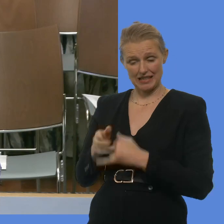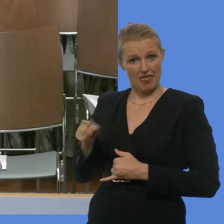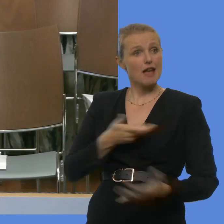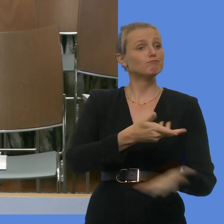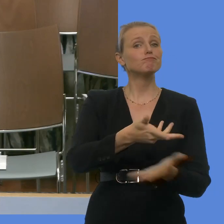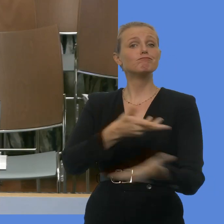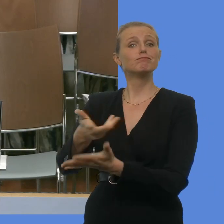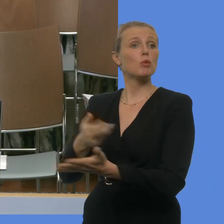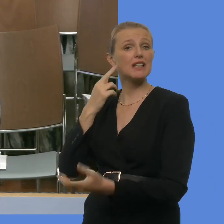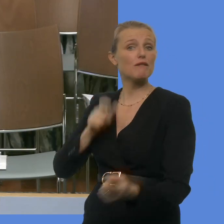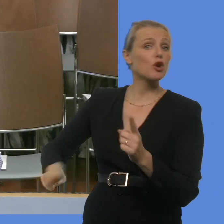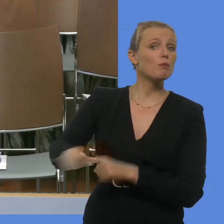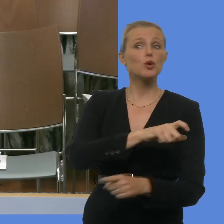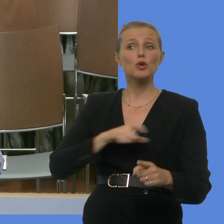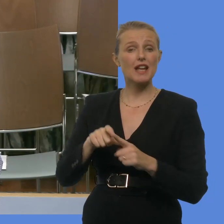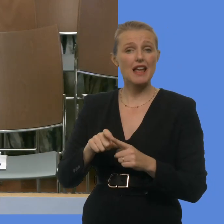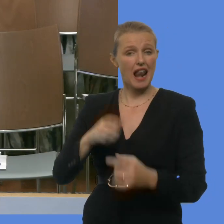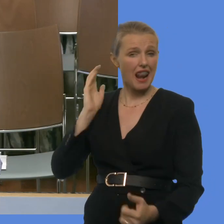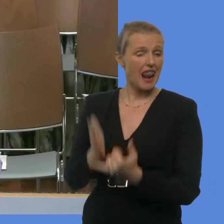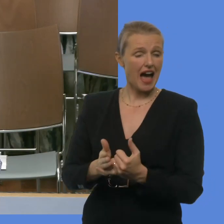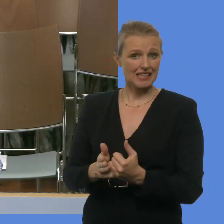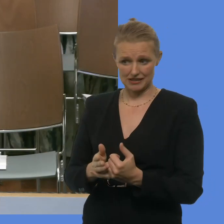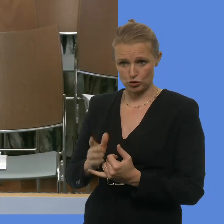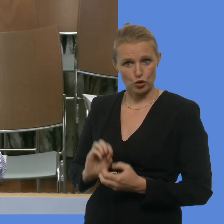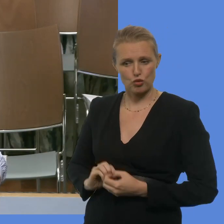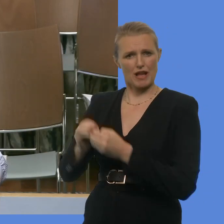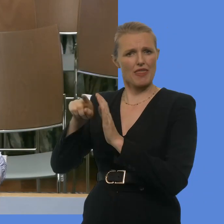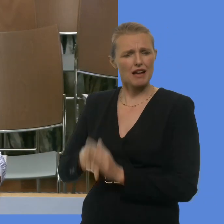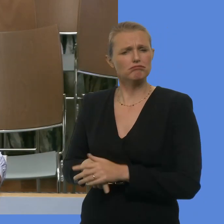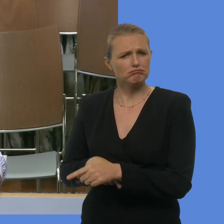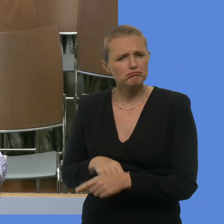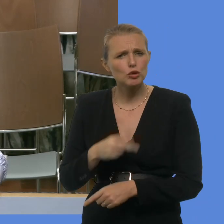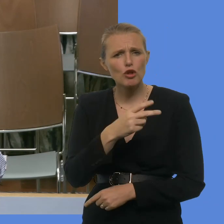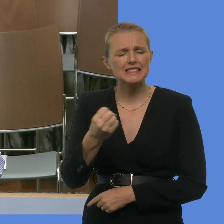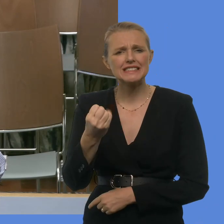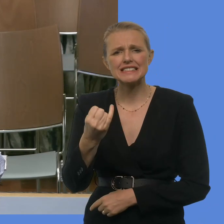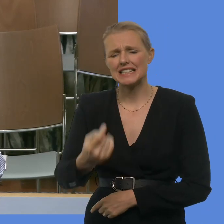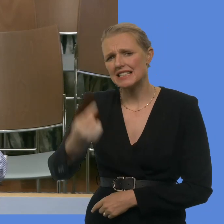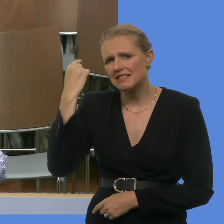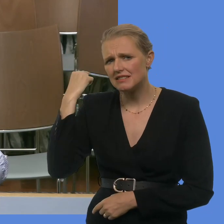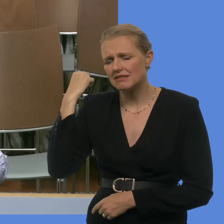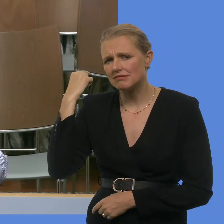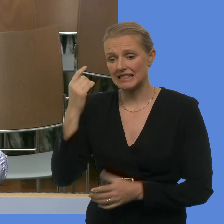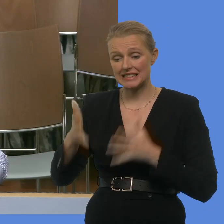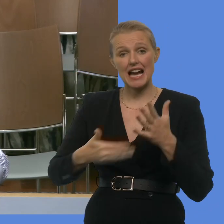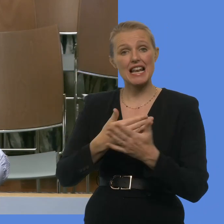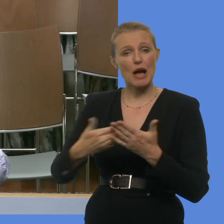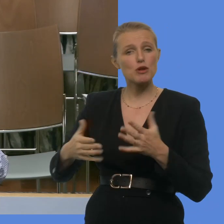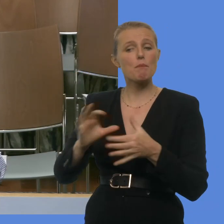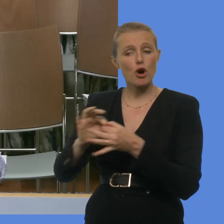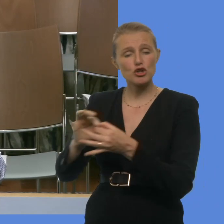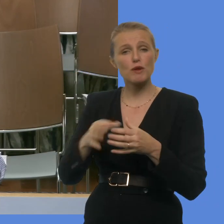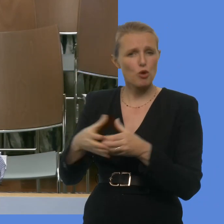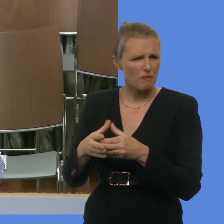framework, which included draft bill proposals, that took place in 2016. The Sign Language Partnership Group has